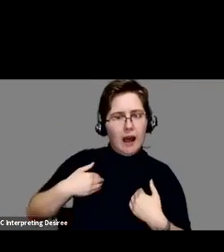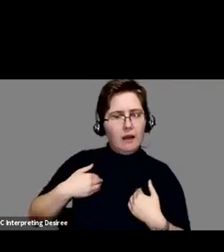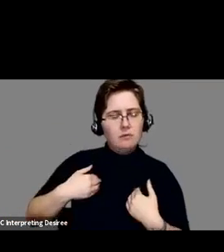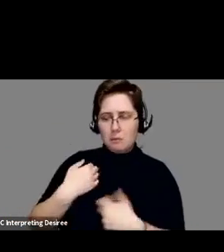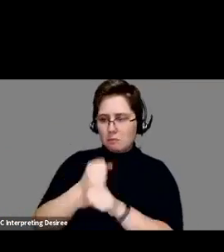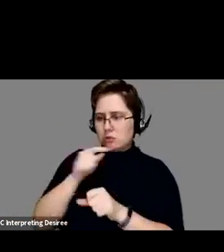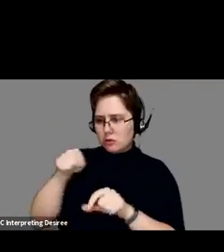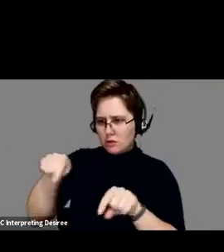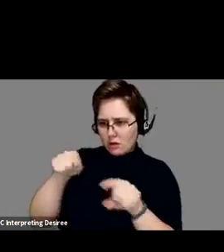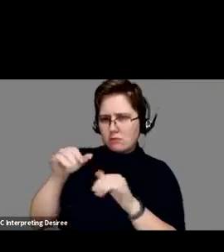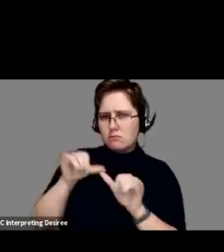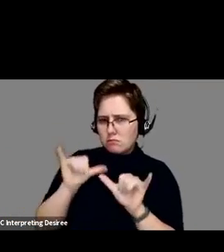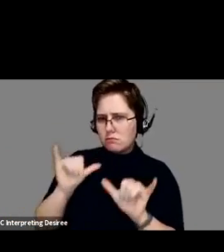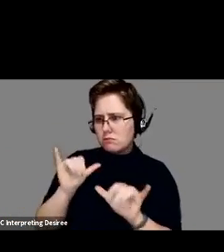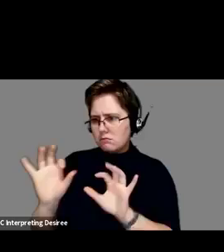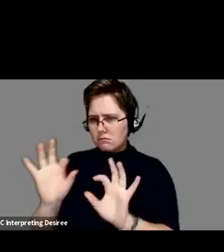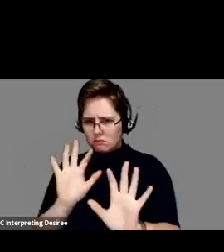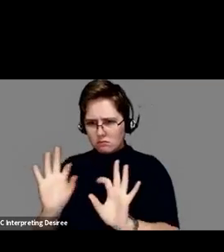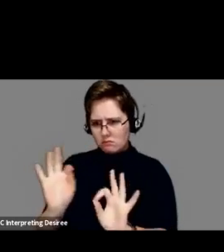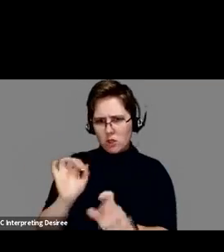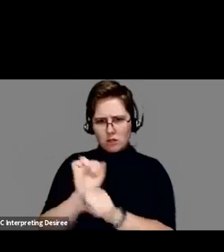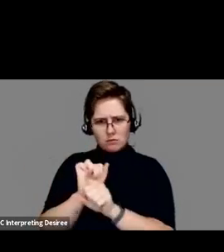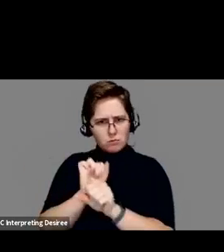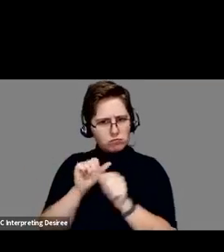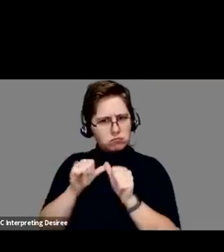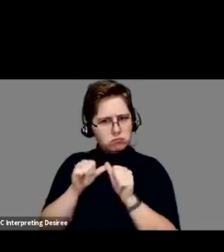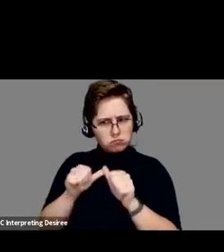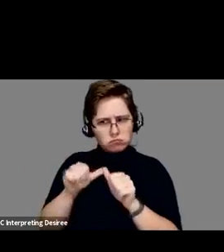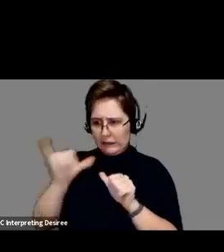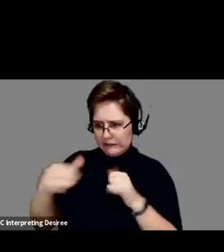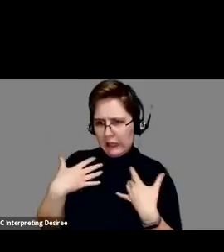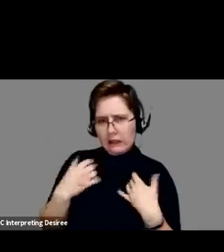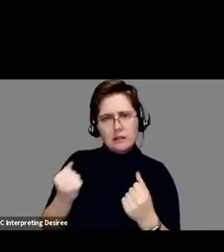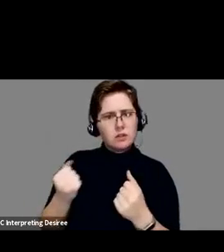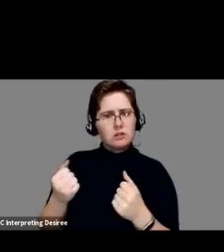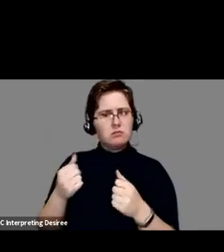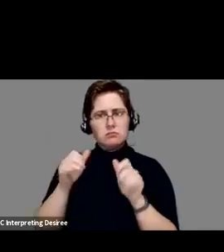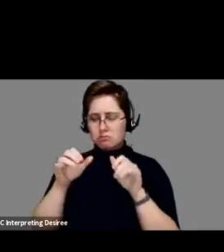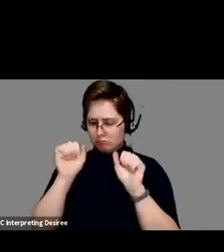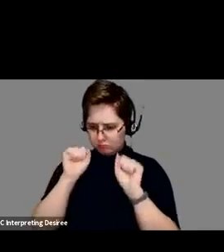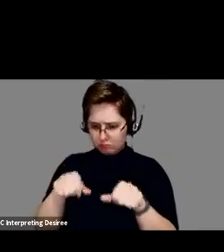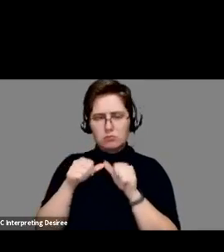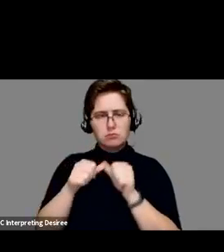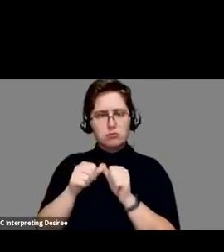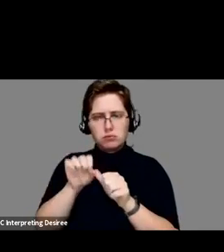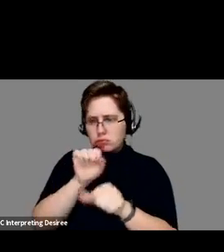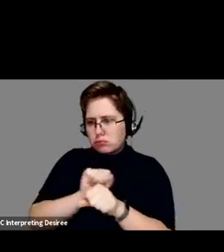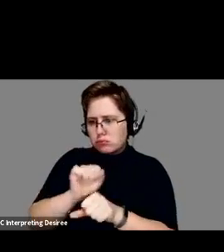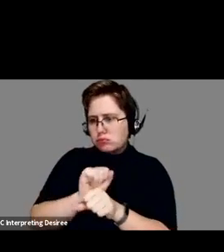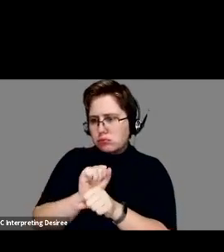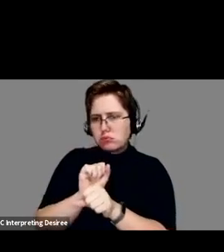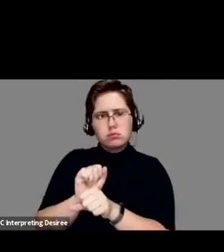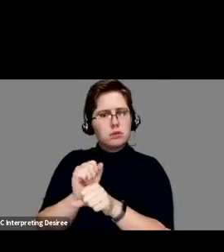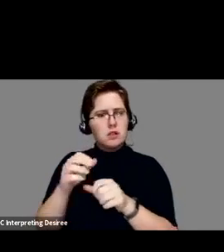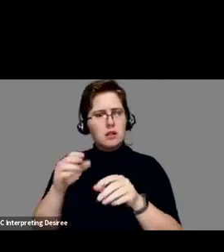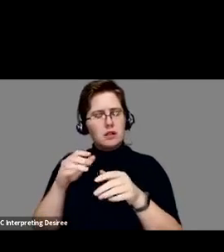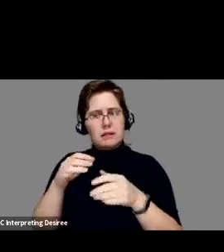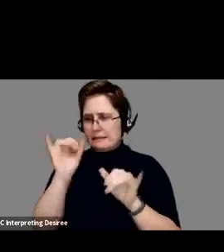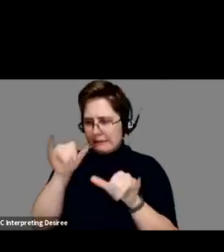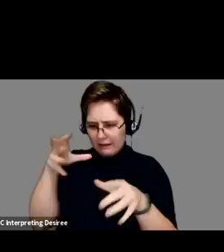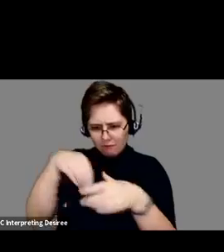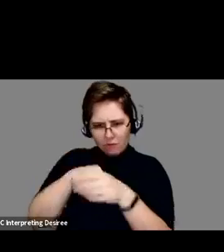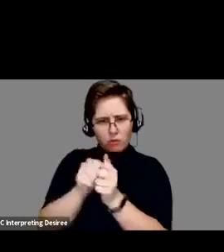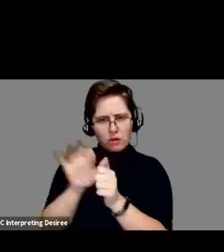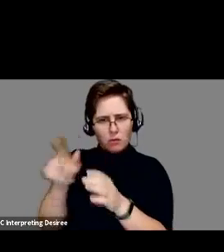keep people working and healthy and engaged in the profession so that they can continue to